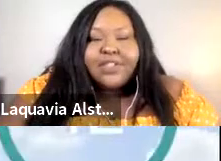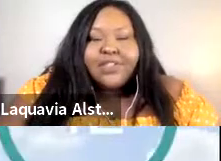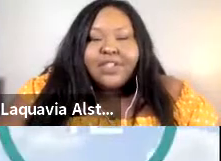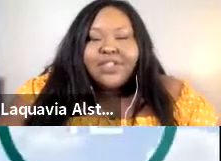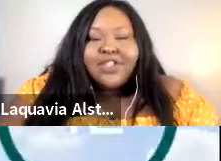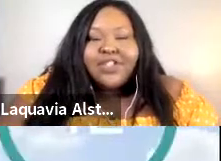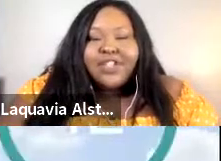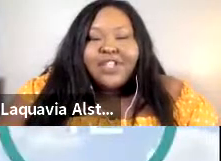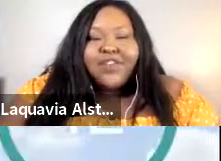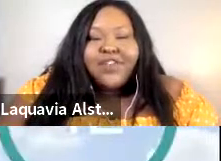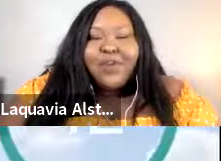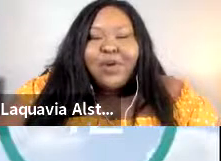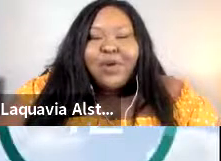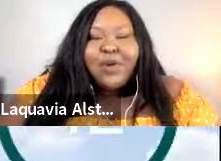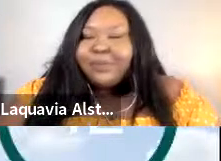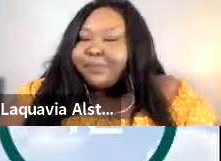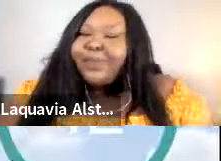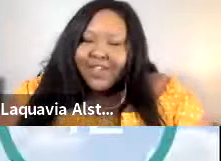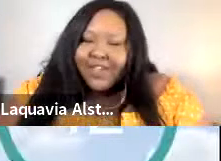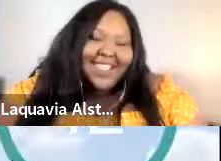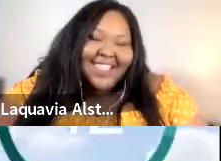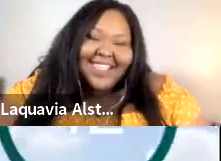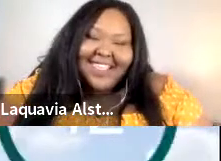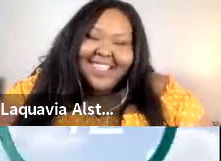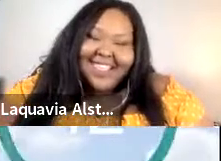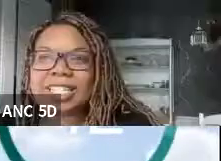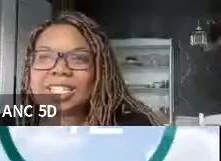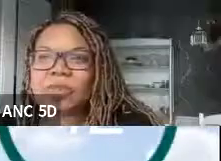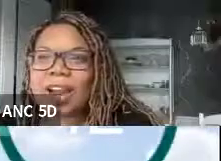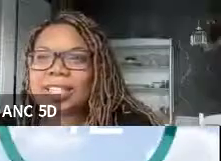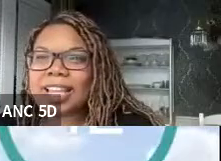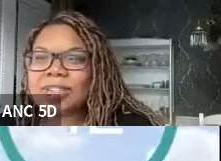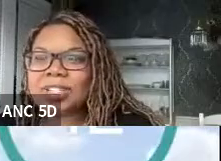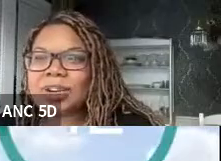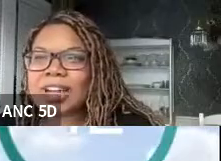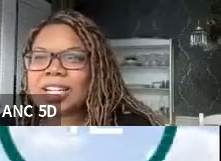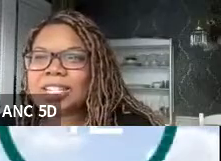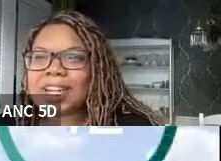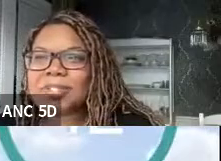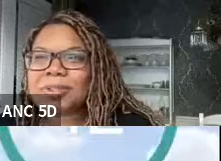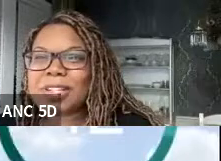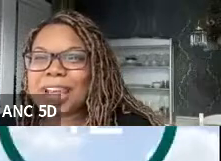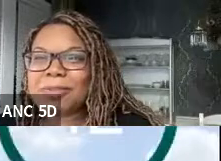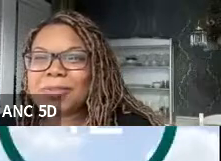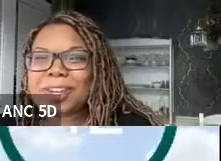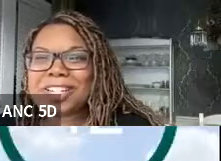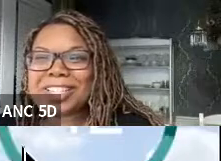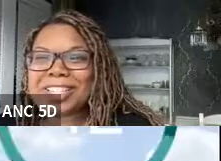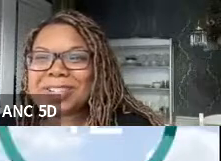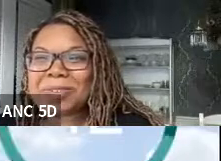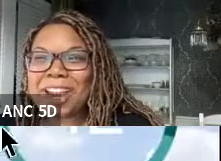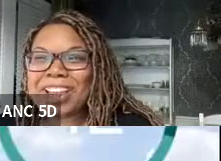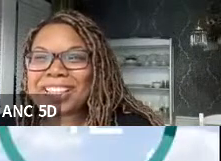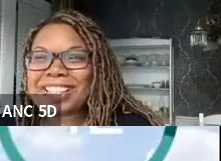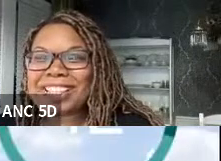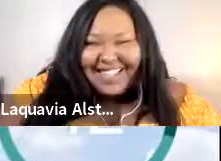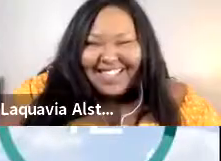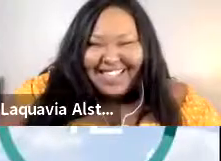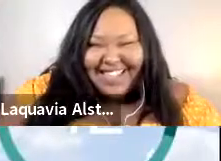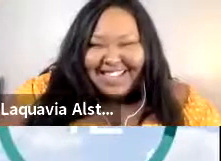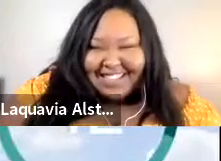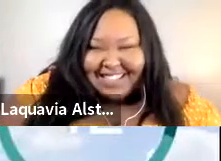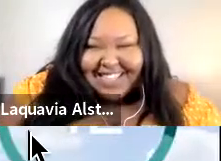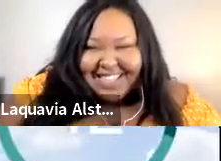So these are they're just more. Okay. Well, this is great. Thank you so much. I'm so glad we funded this grant.